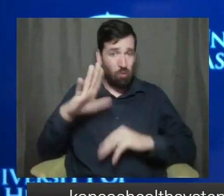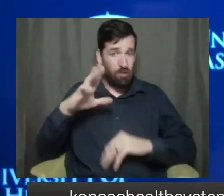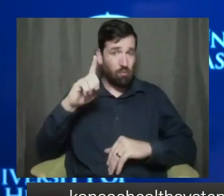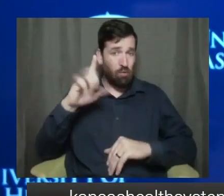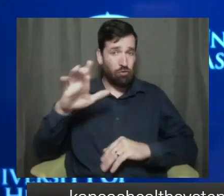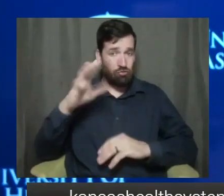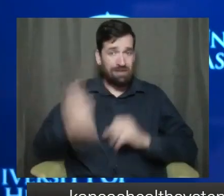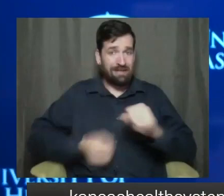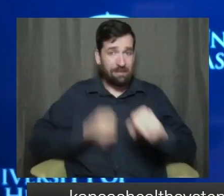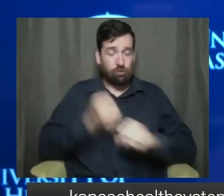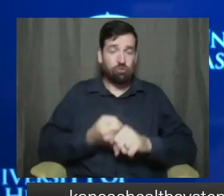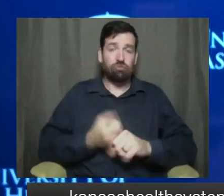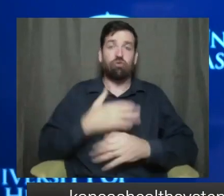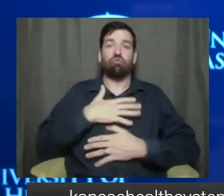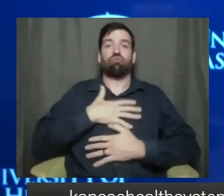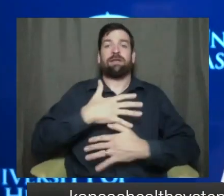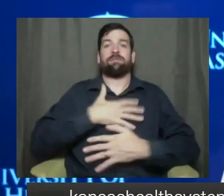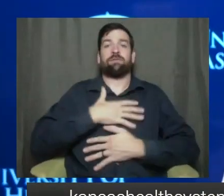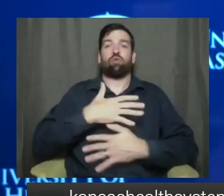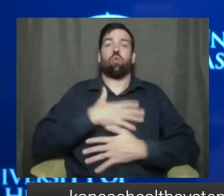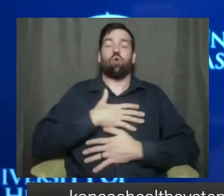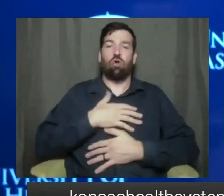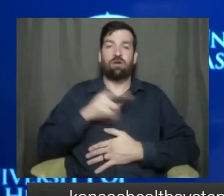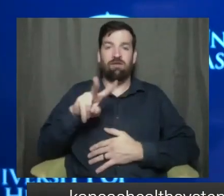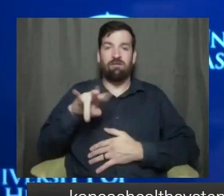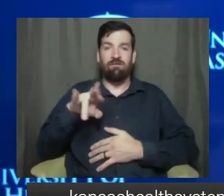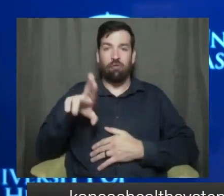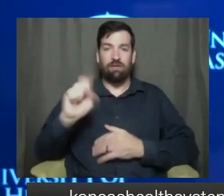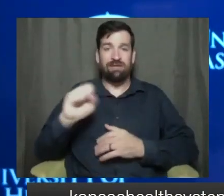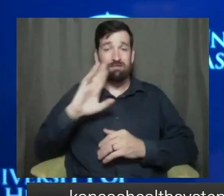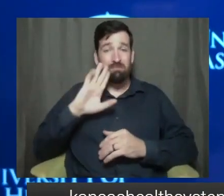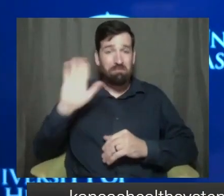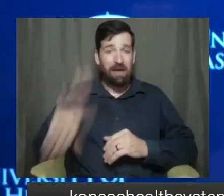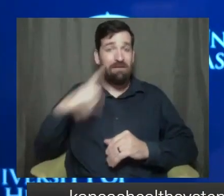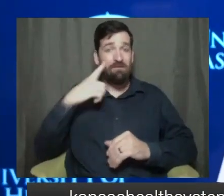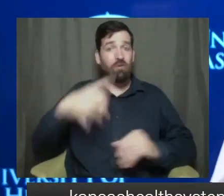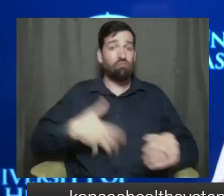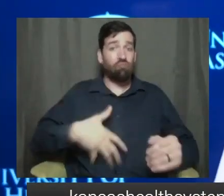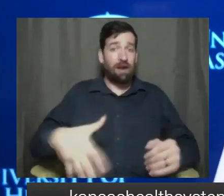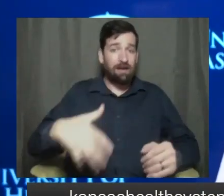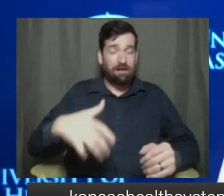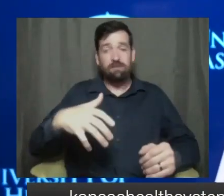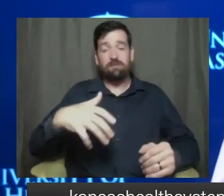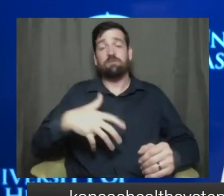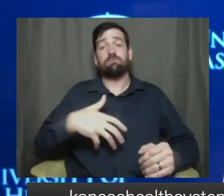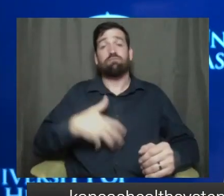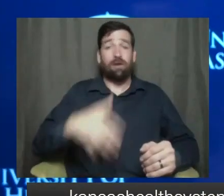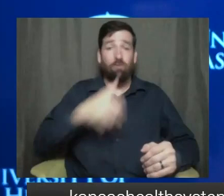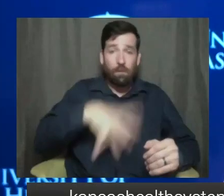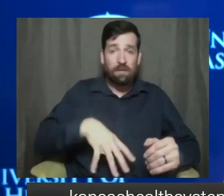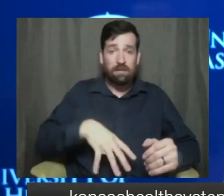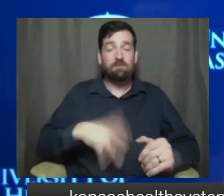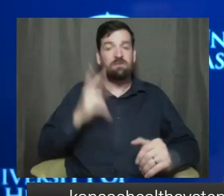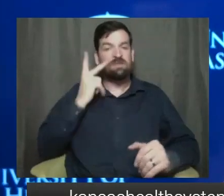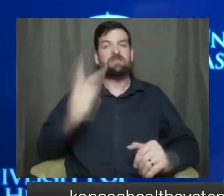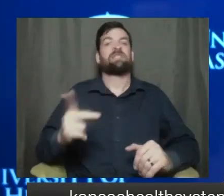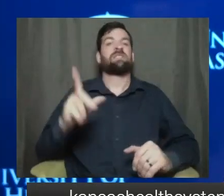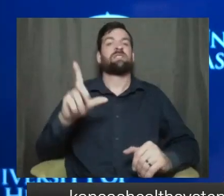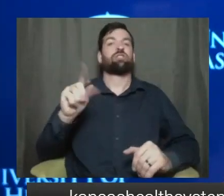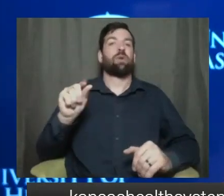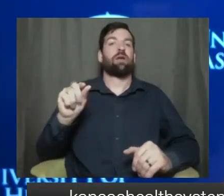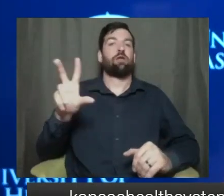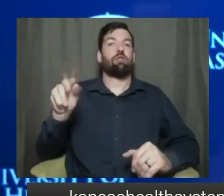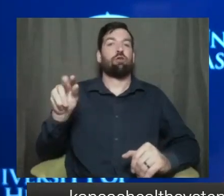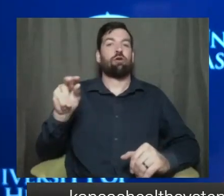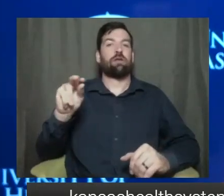respiratory pandemic viruses are bad for pregnancy, bad for pregnant women. We're going to see about a 20 to 30% increase in the number of